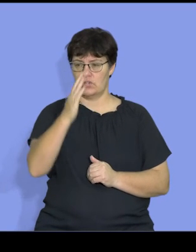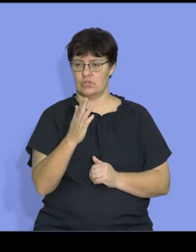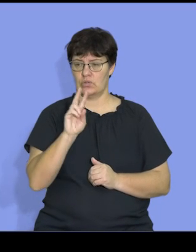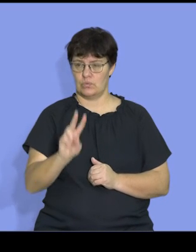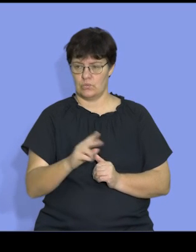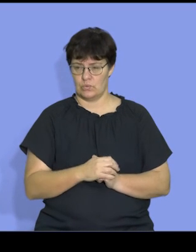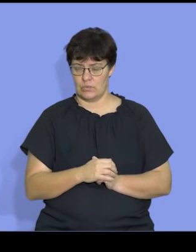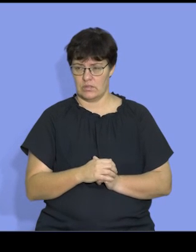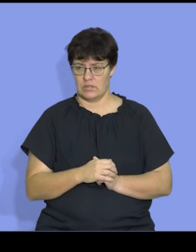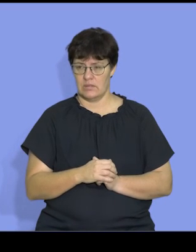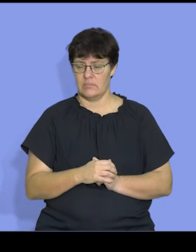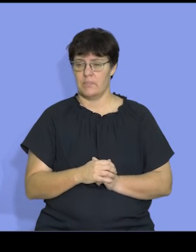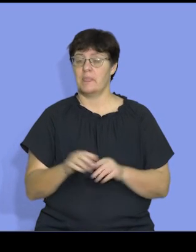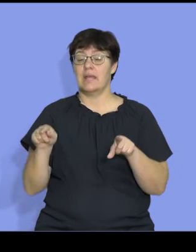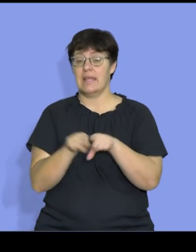Okay, is equals to